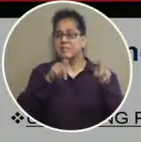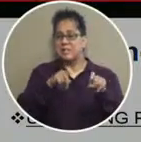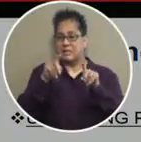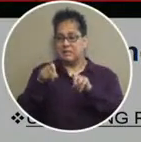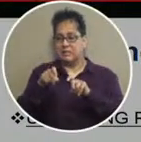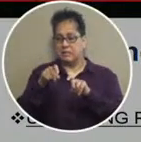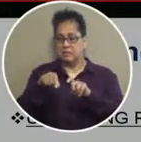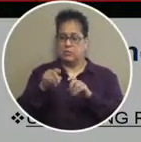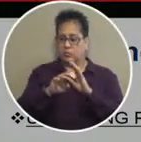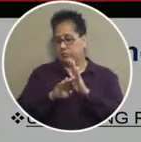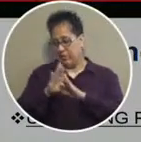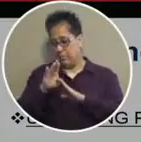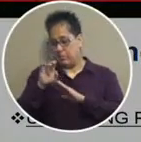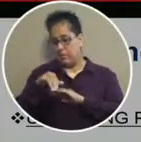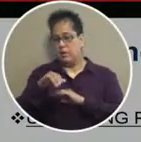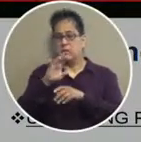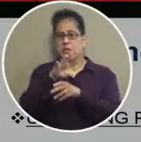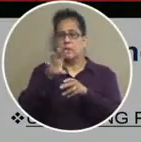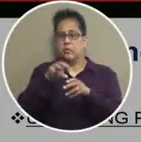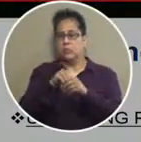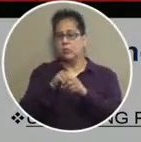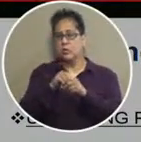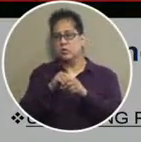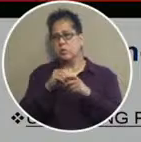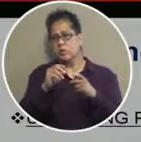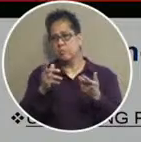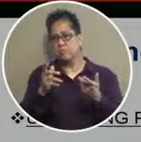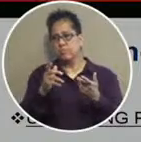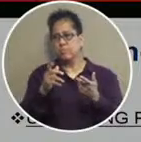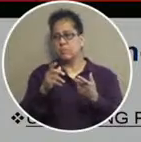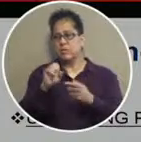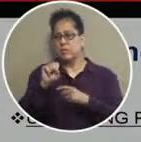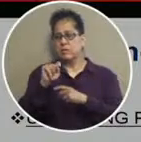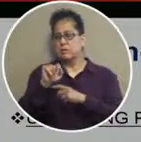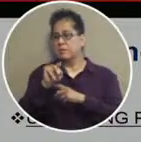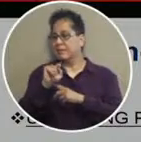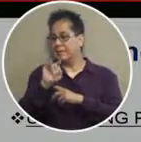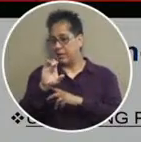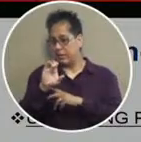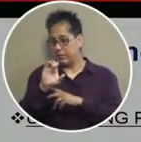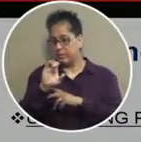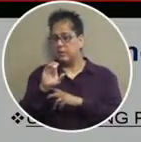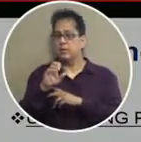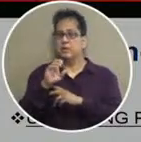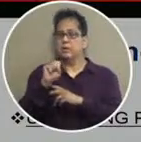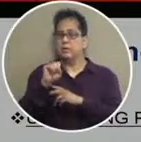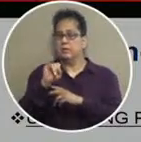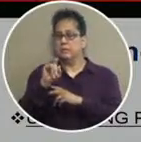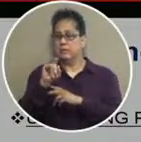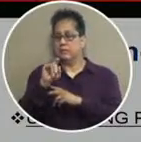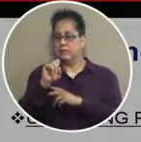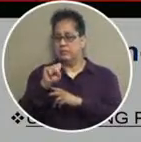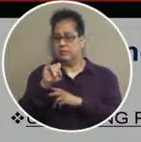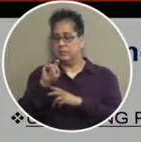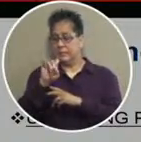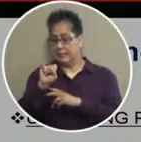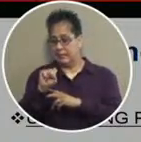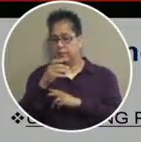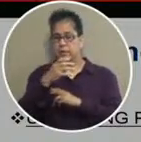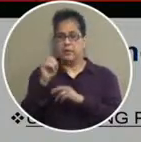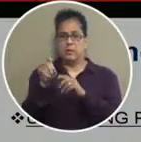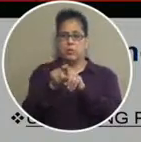at developing with them will include both, again, static sites, as well as